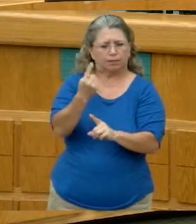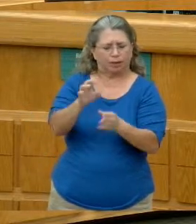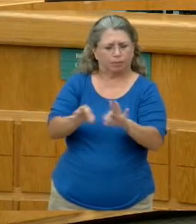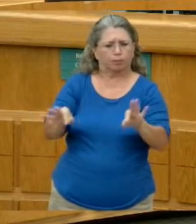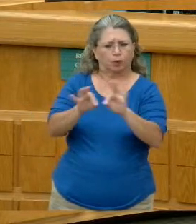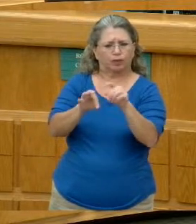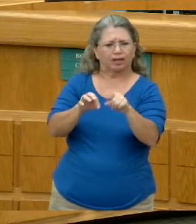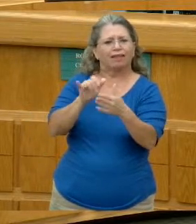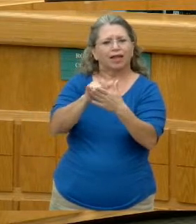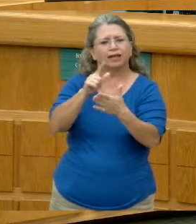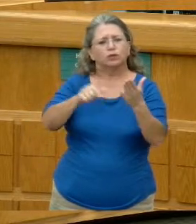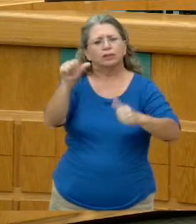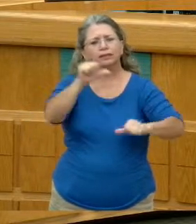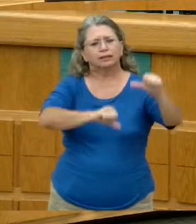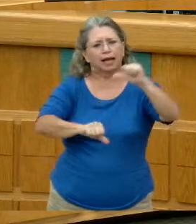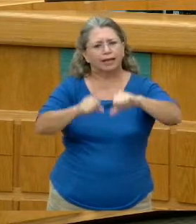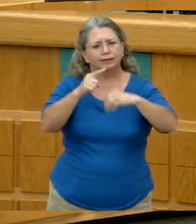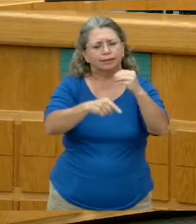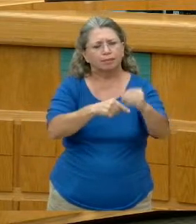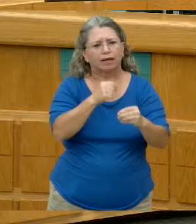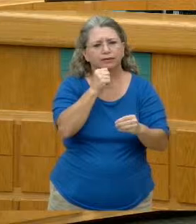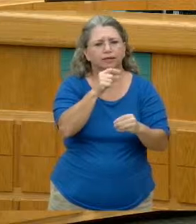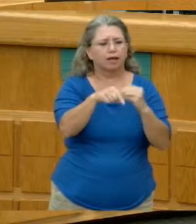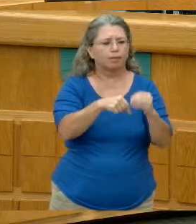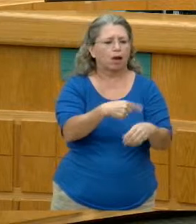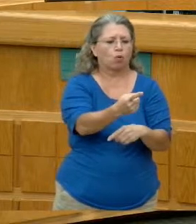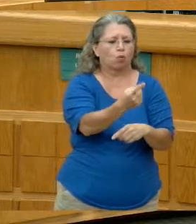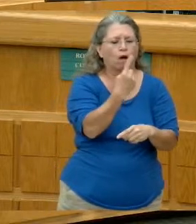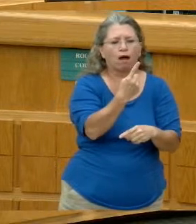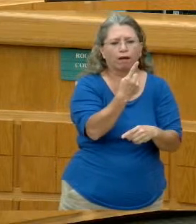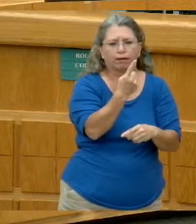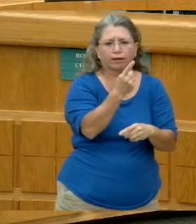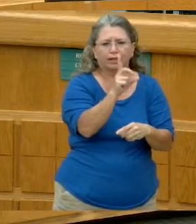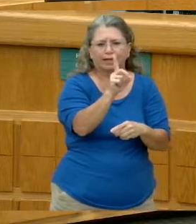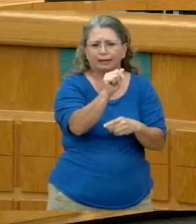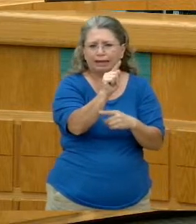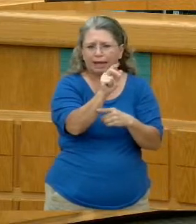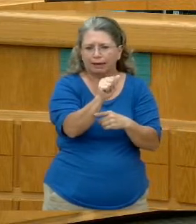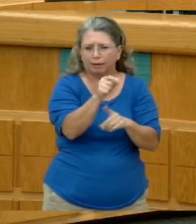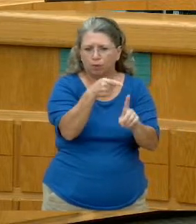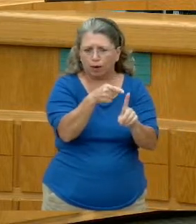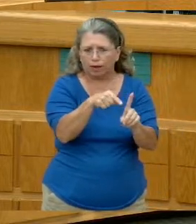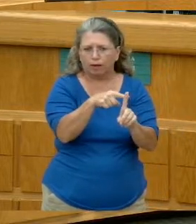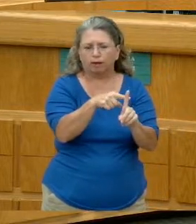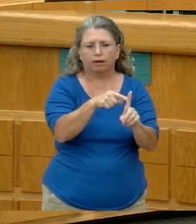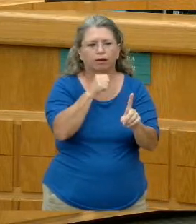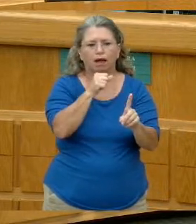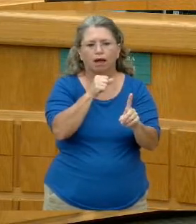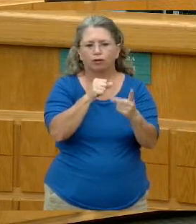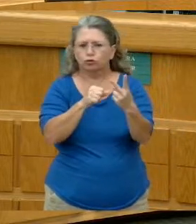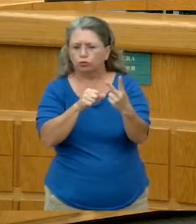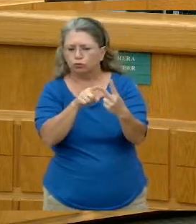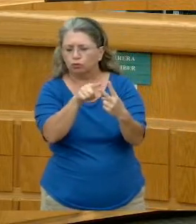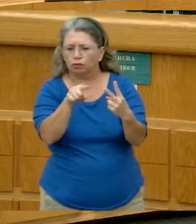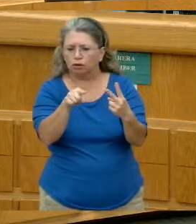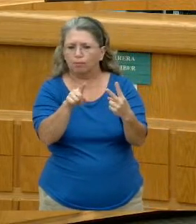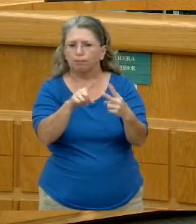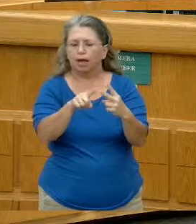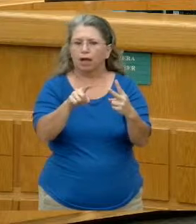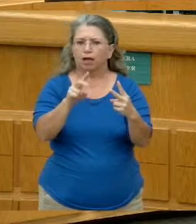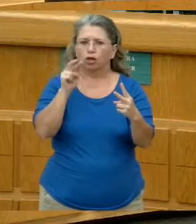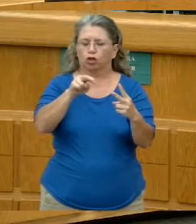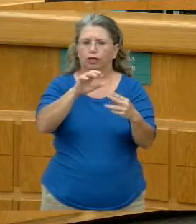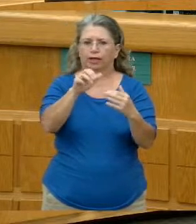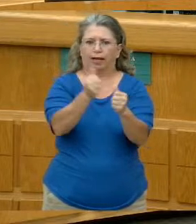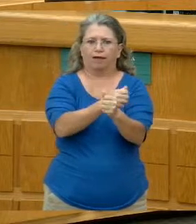about. It's not about one data point. It's not about two. It's about looking at the whole context. And so I want to say thank